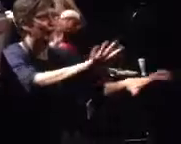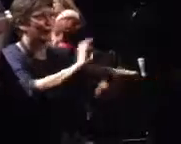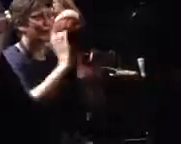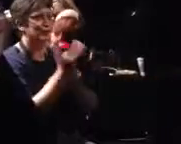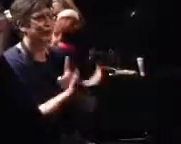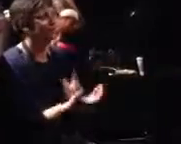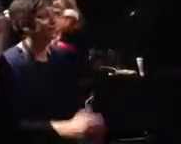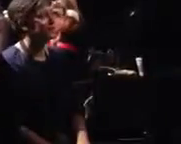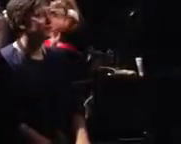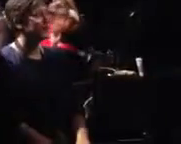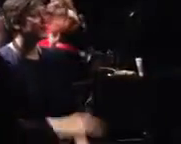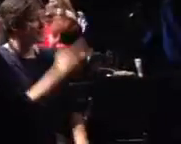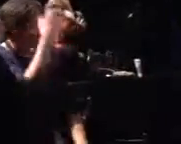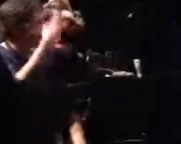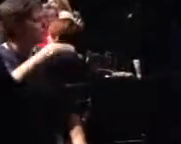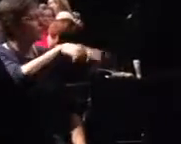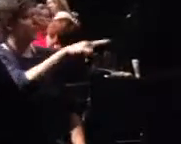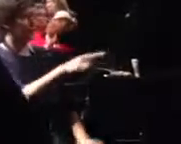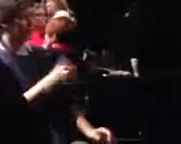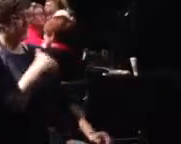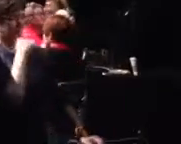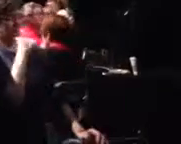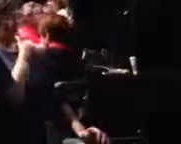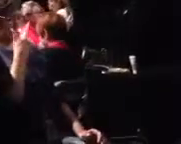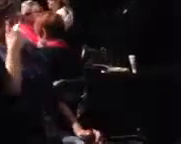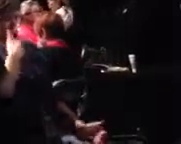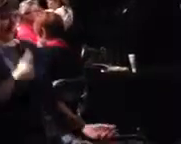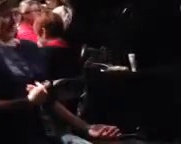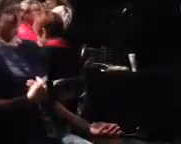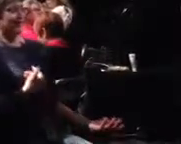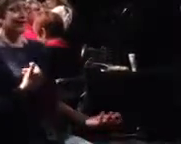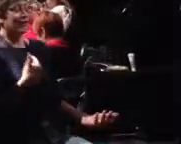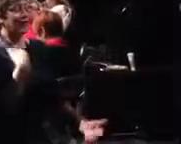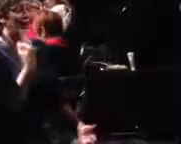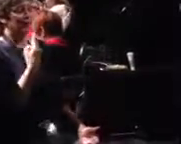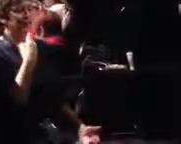You guys, it's good to you guys. It's nothing to do with us. You know, I always say this, the first